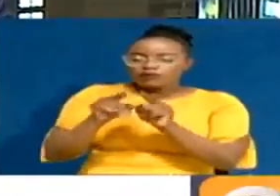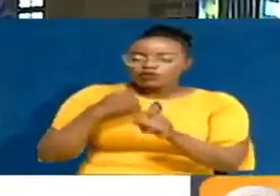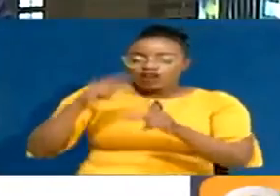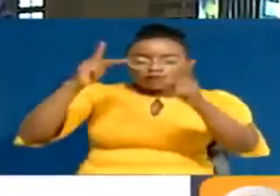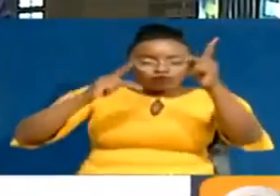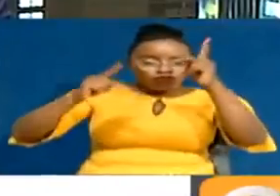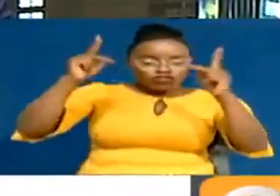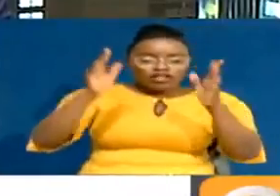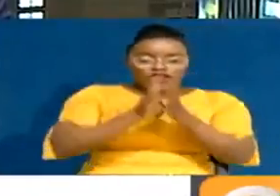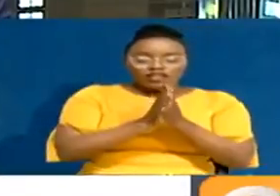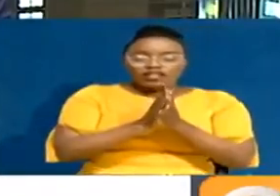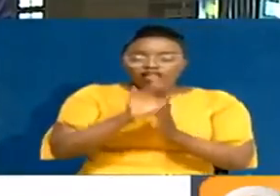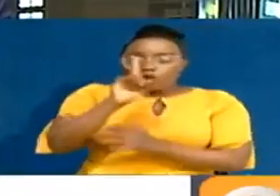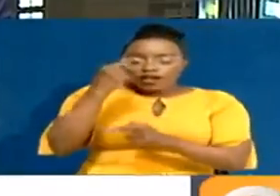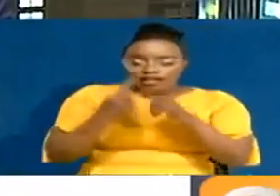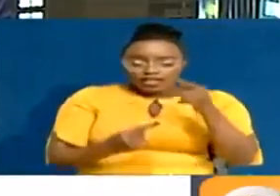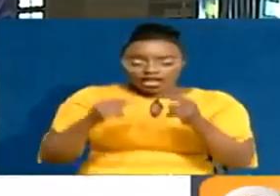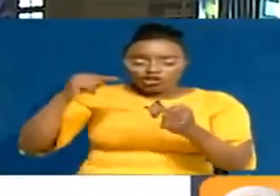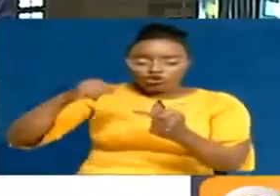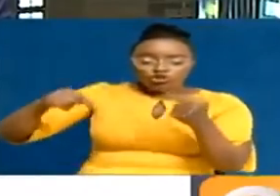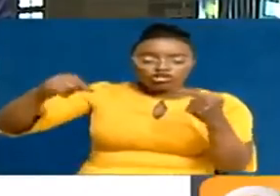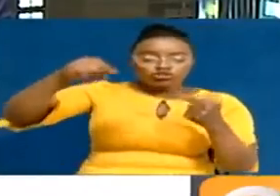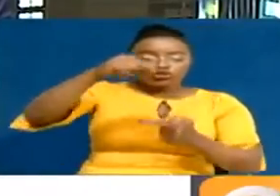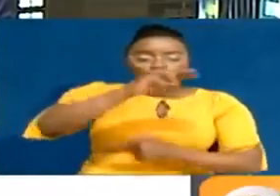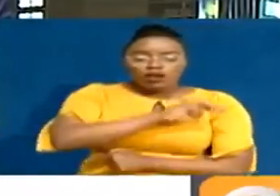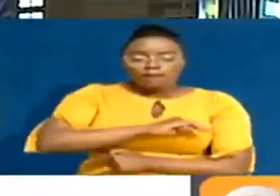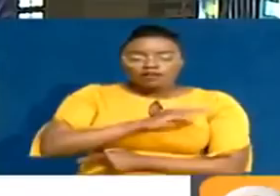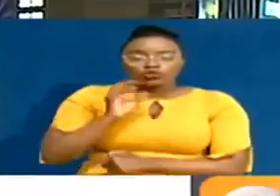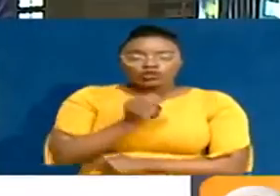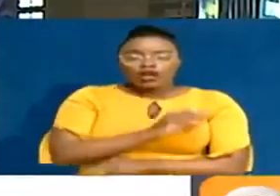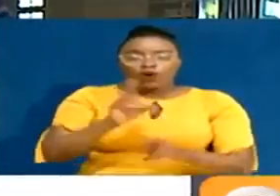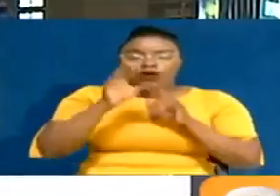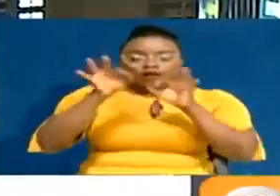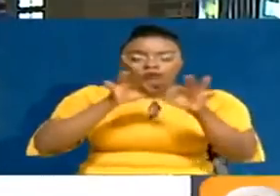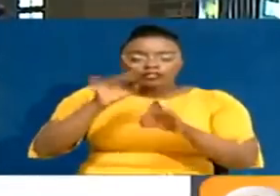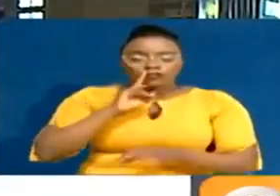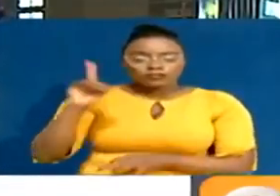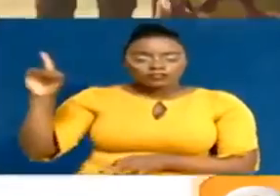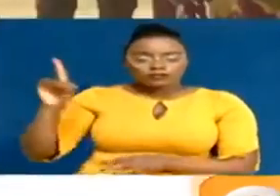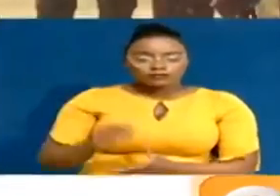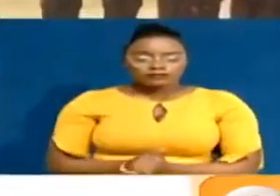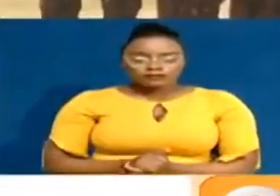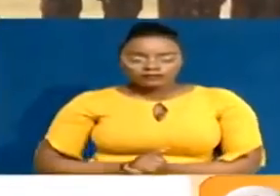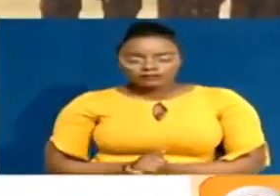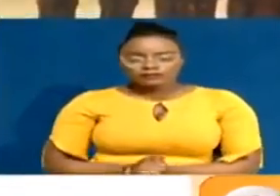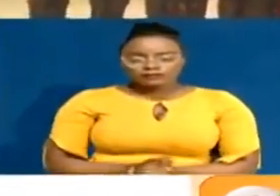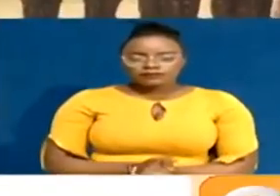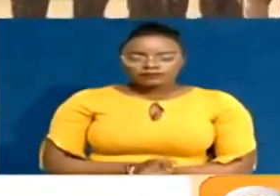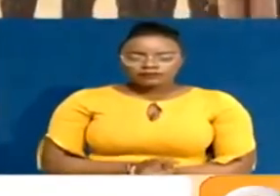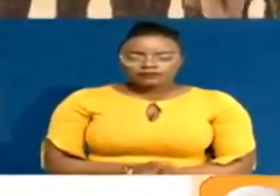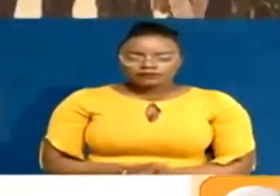uphold professionalism in that one-year rotational mission. Hassan Mugambi now reports.